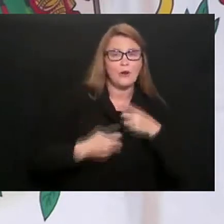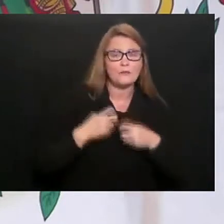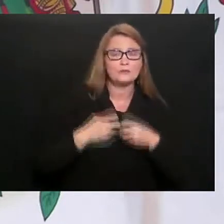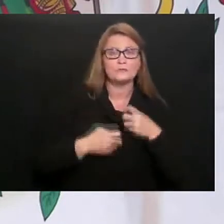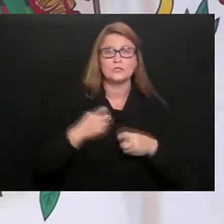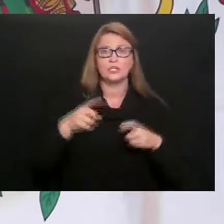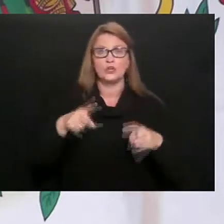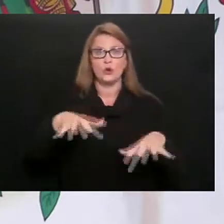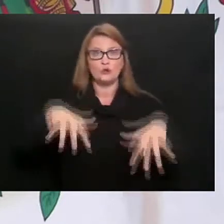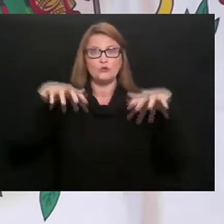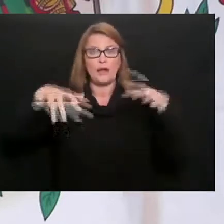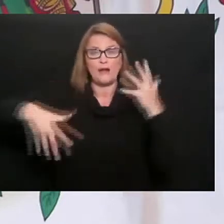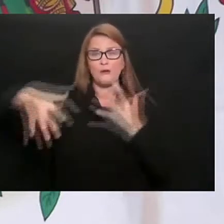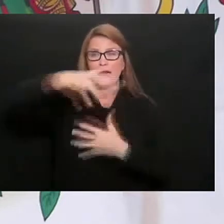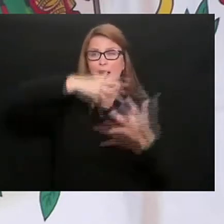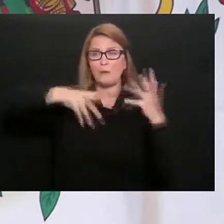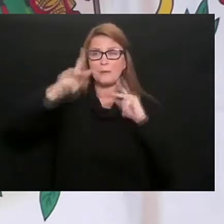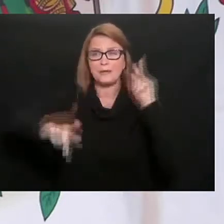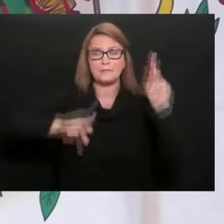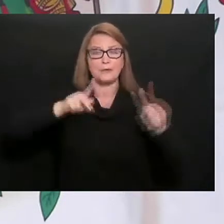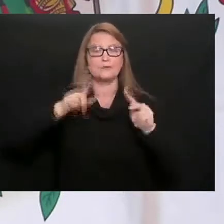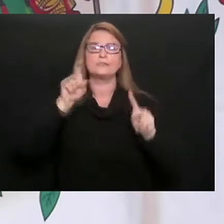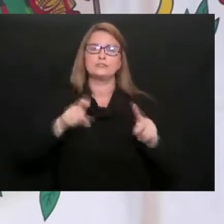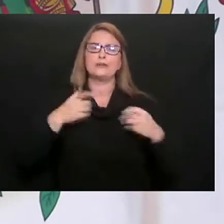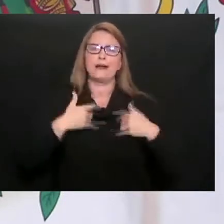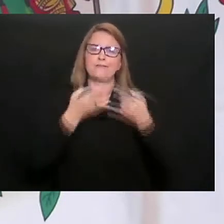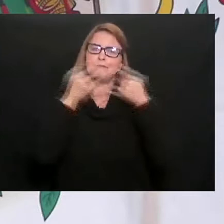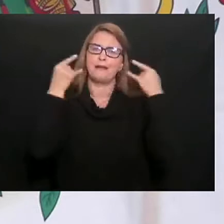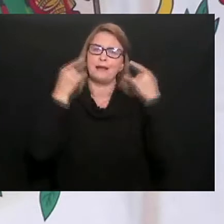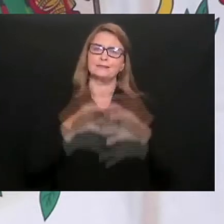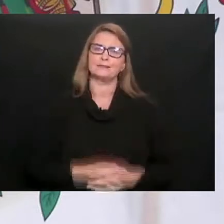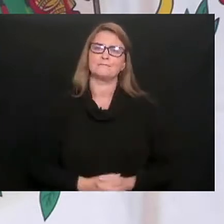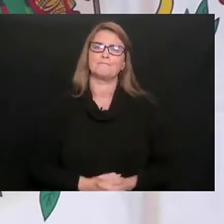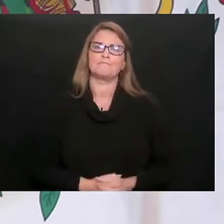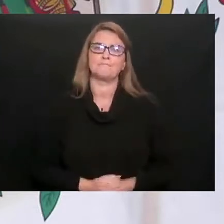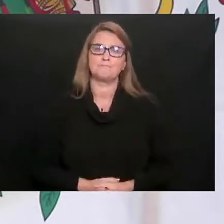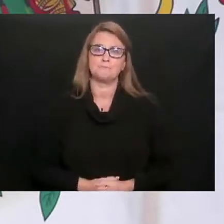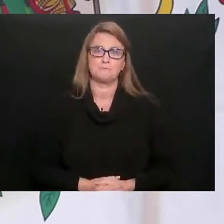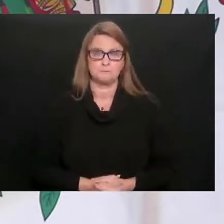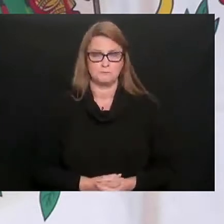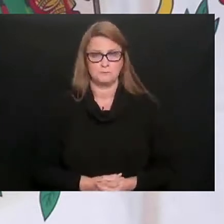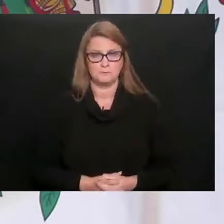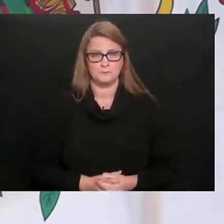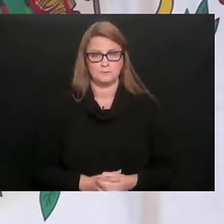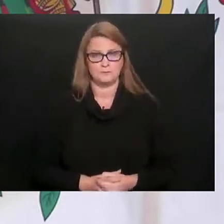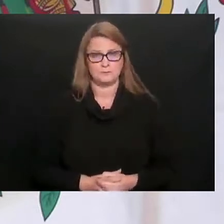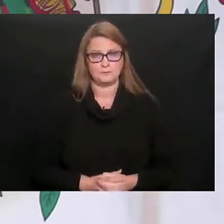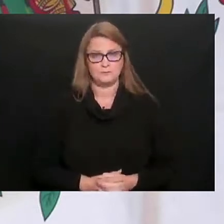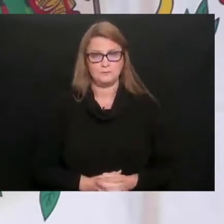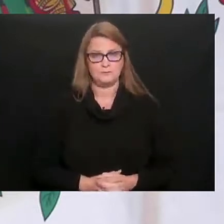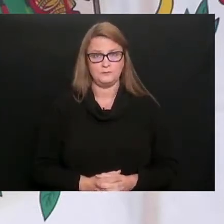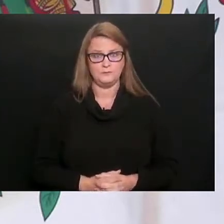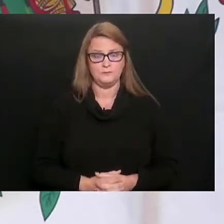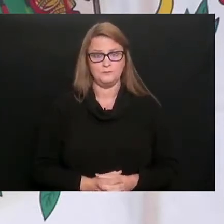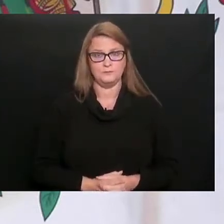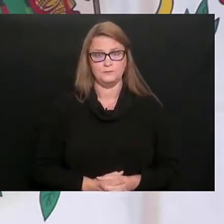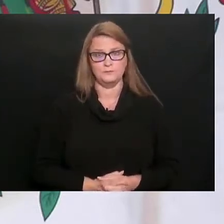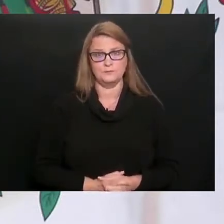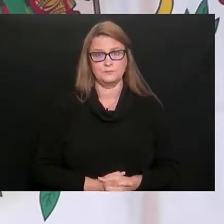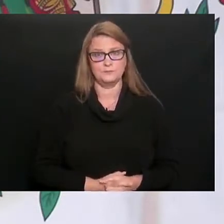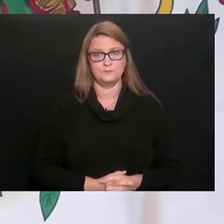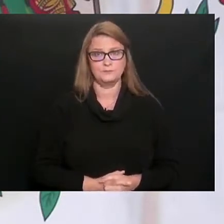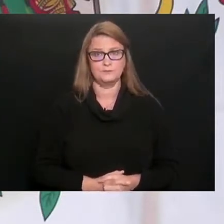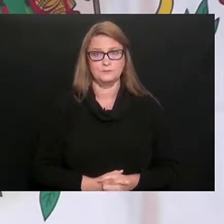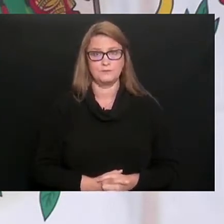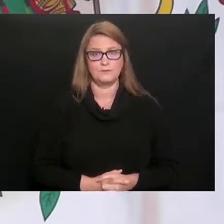indoors you don't know, you should be probably wearing a mask. all